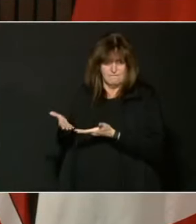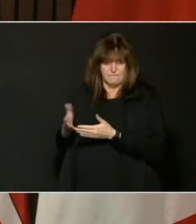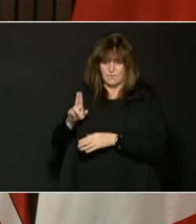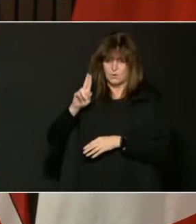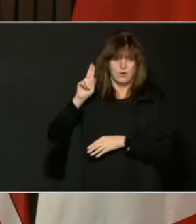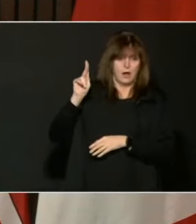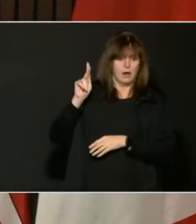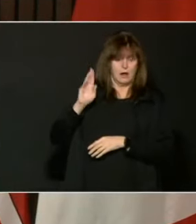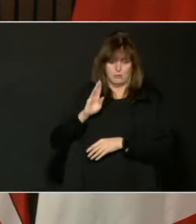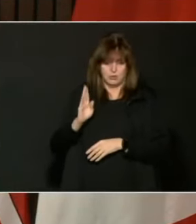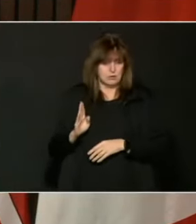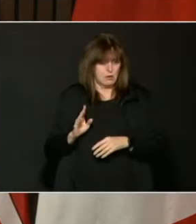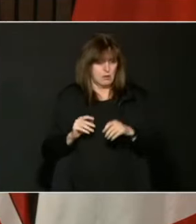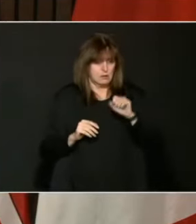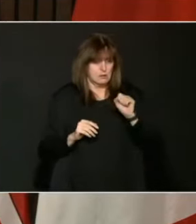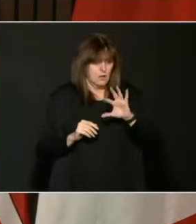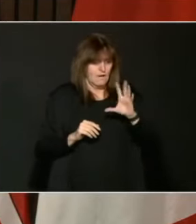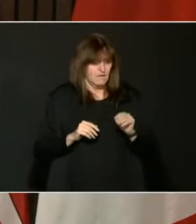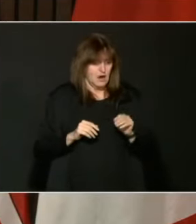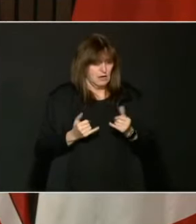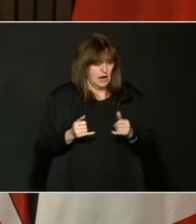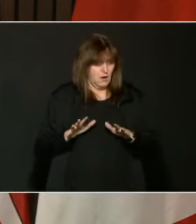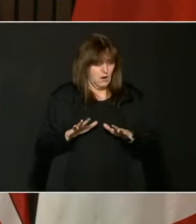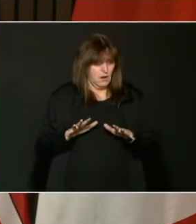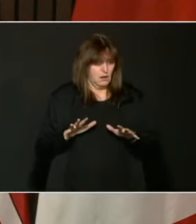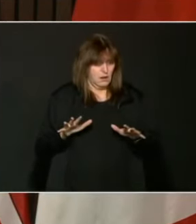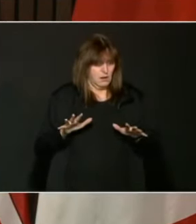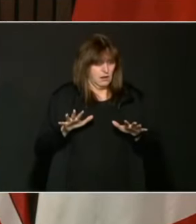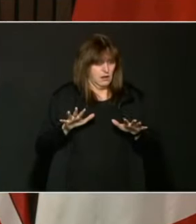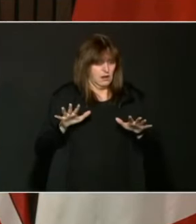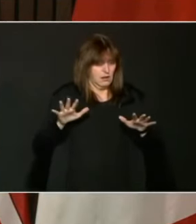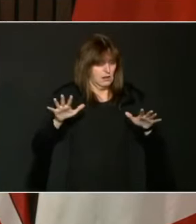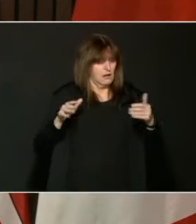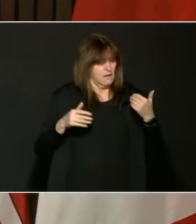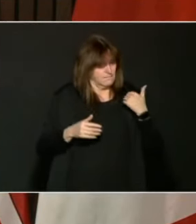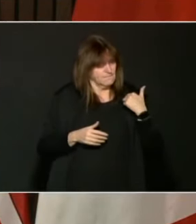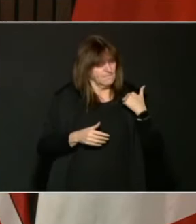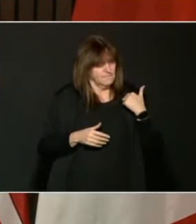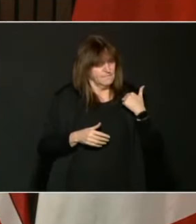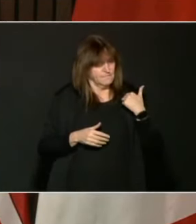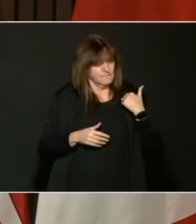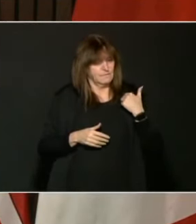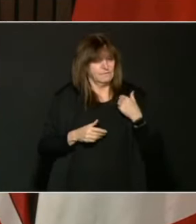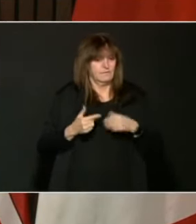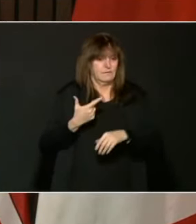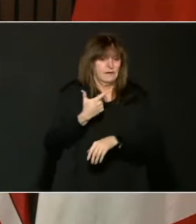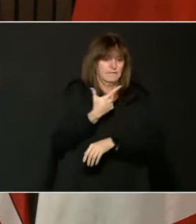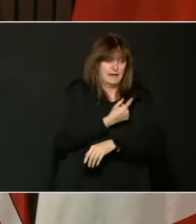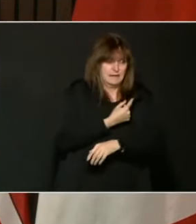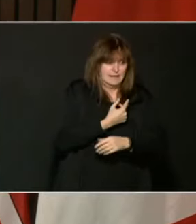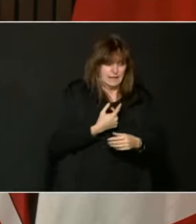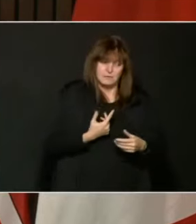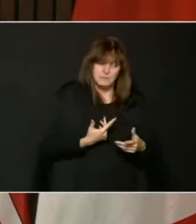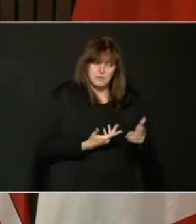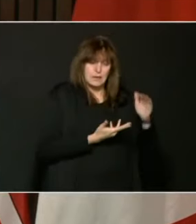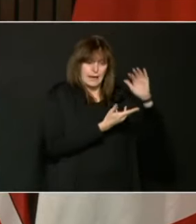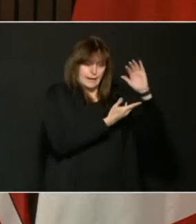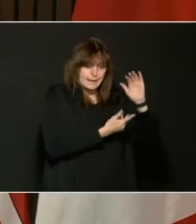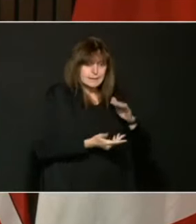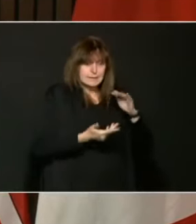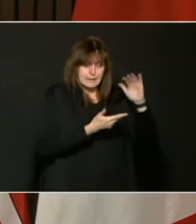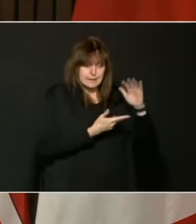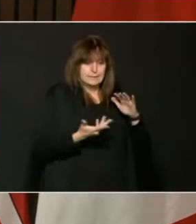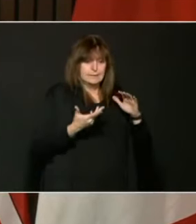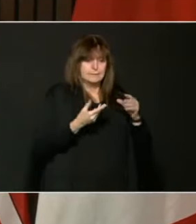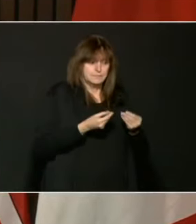into Ontario, and we're able to move towards more and more vaccinations. Multiple, rigorous, and published studies show